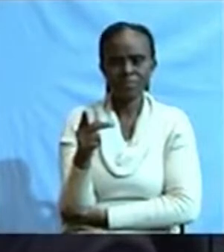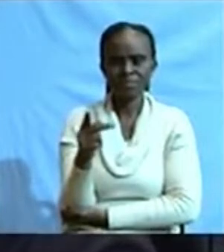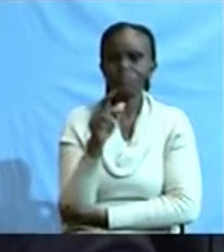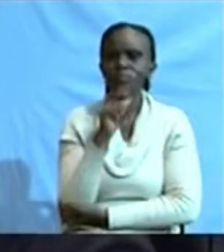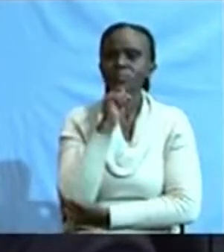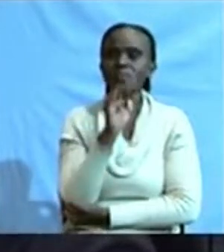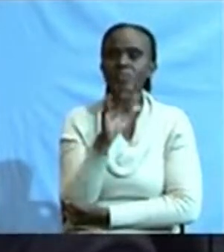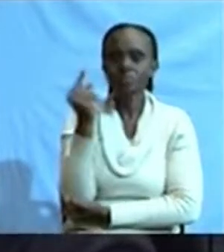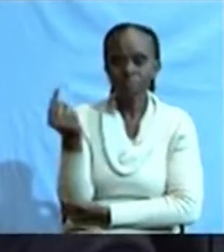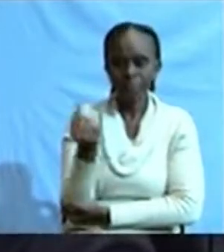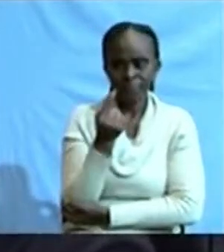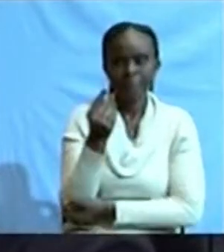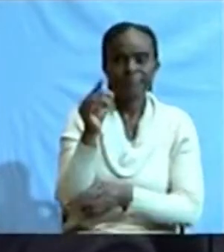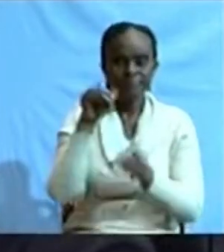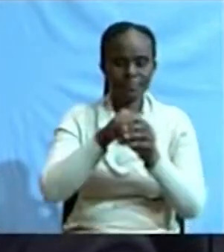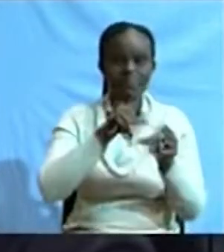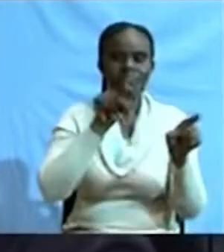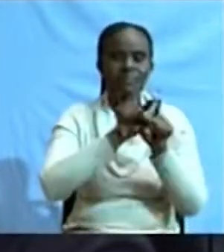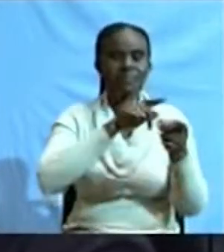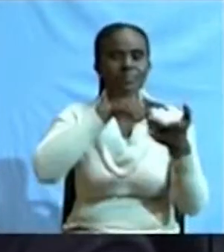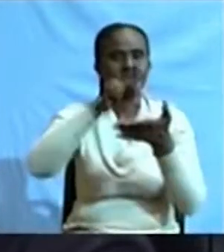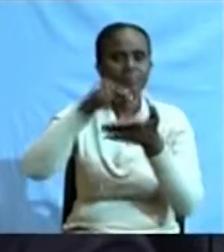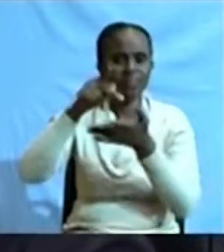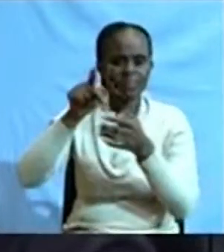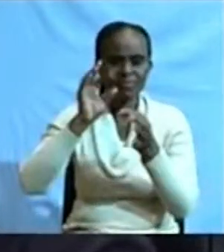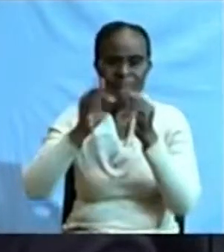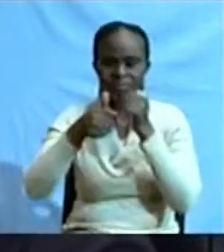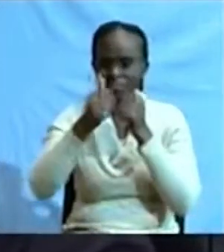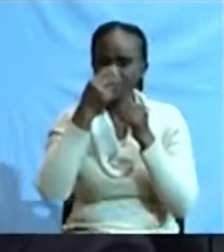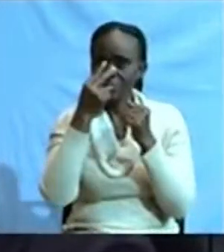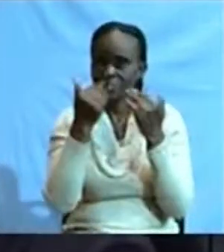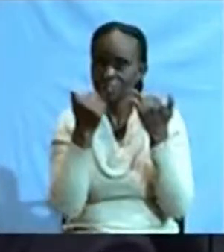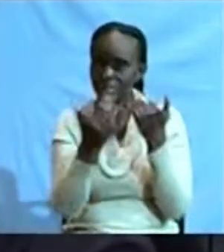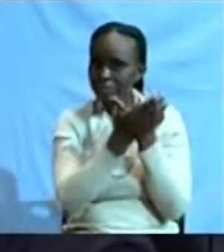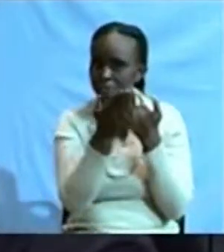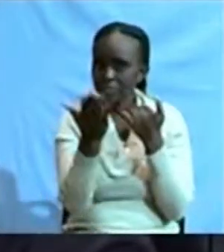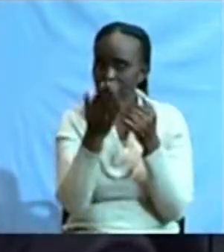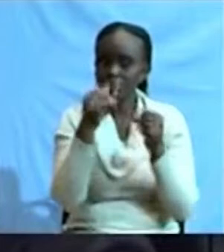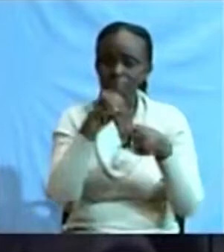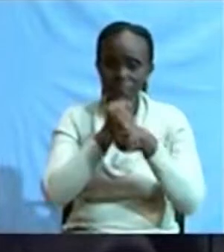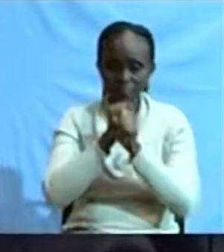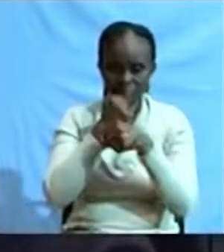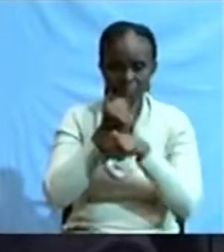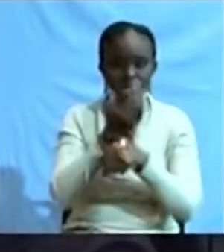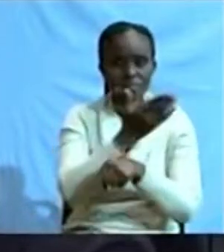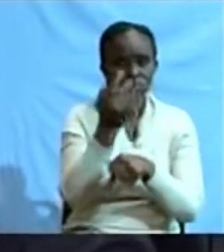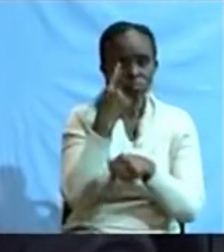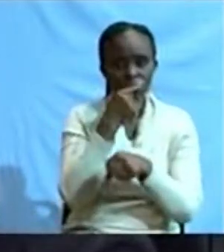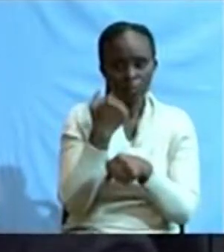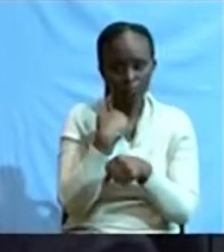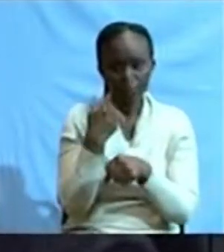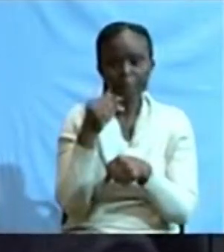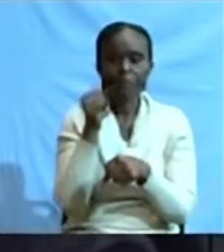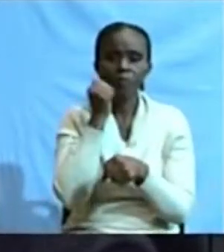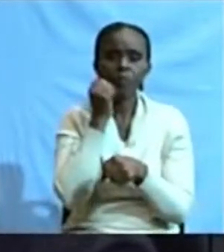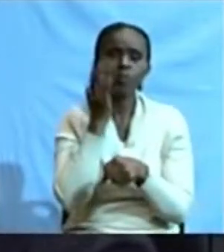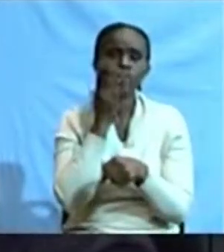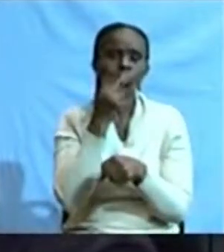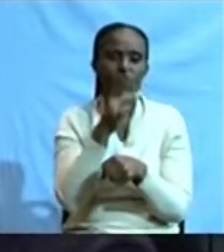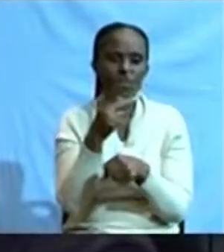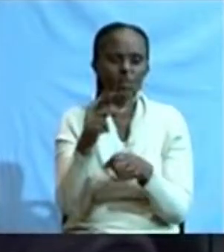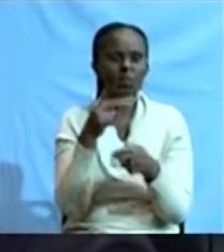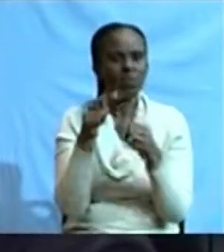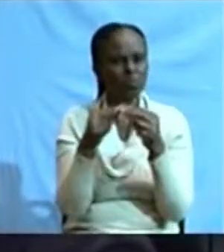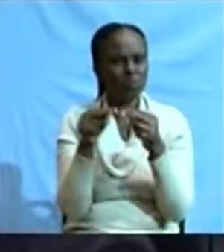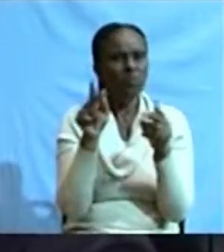owners to come in and pay if we are to. And if you look at the composition of those that own residential properties, mainly are